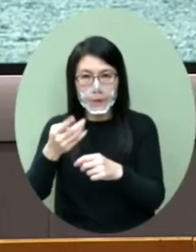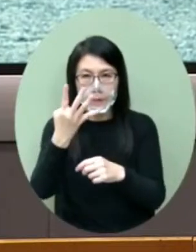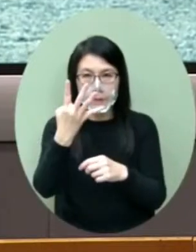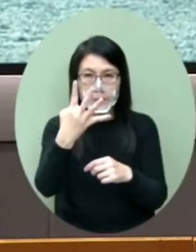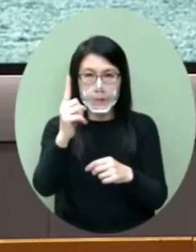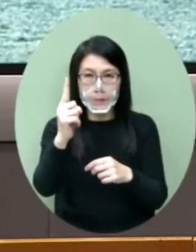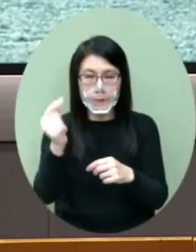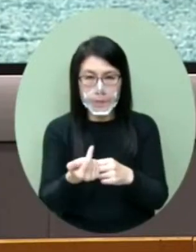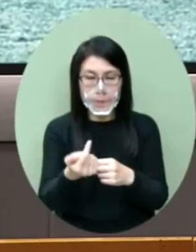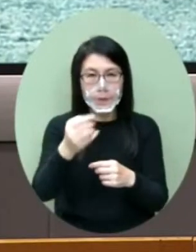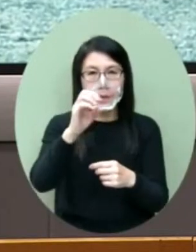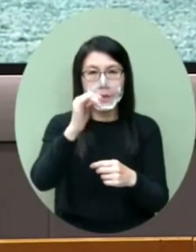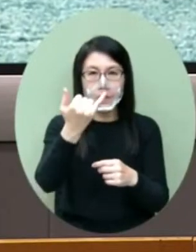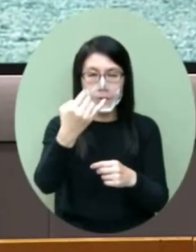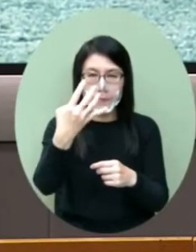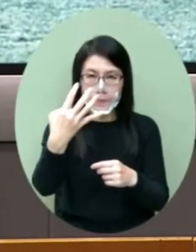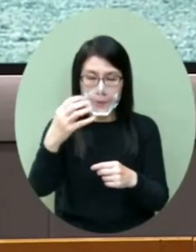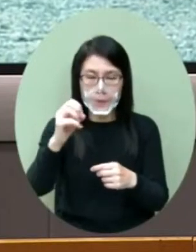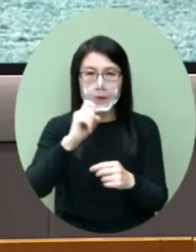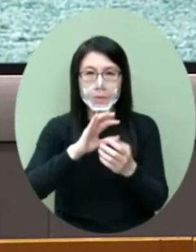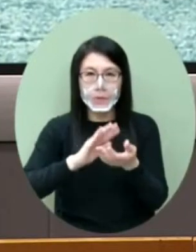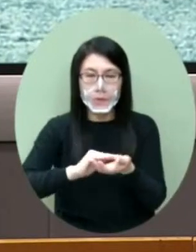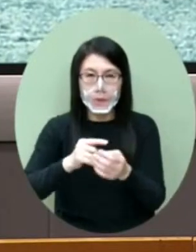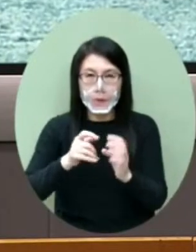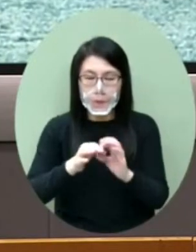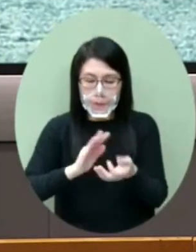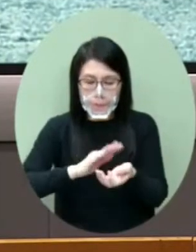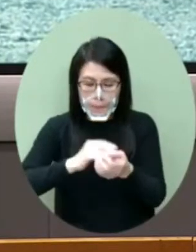1,123,561 cases. They are